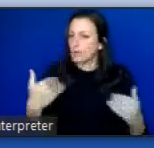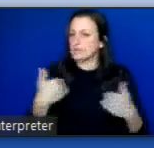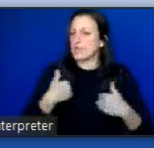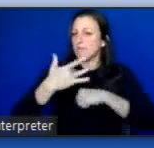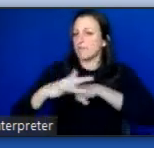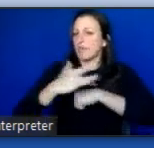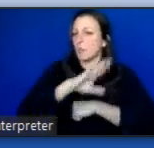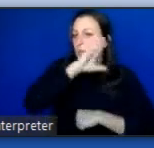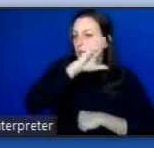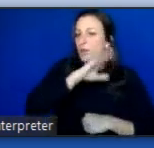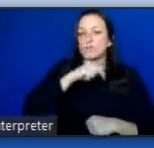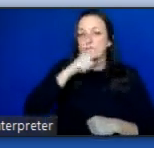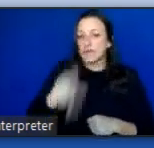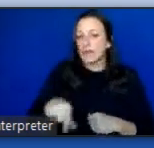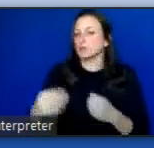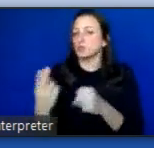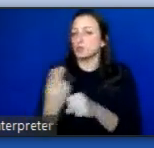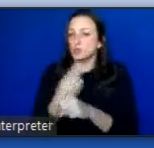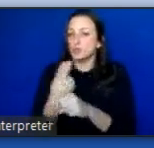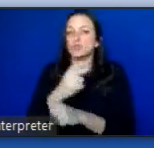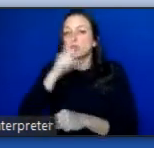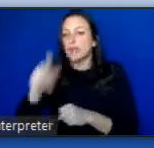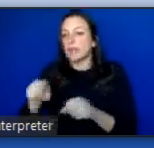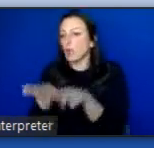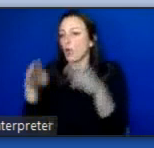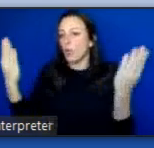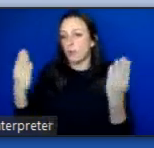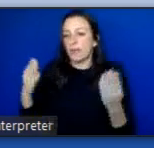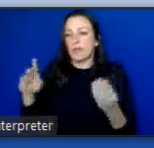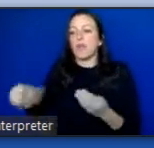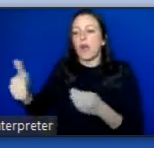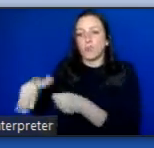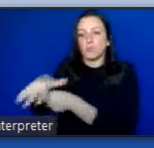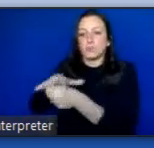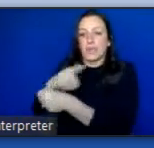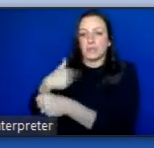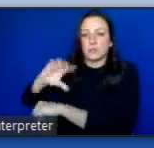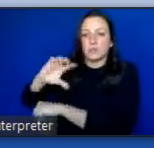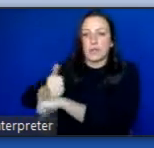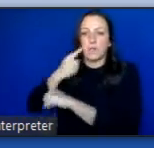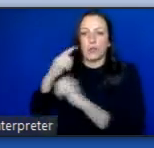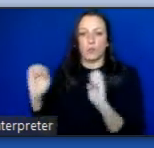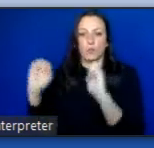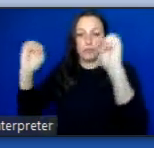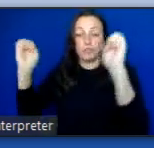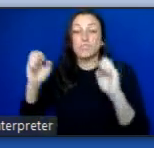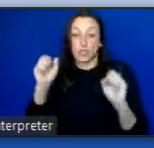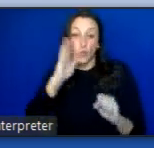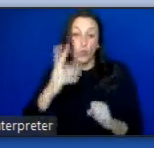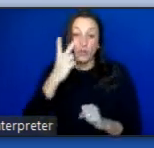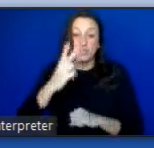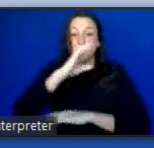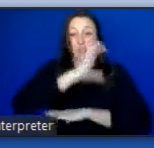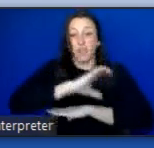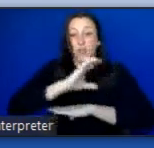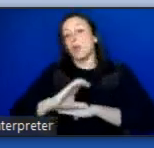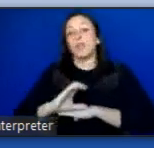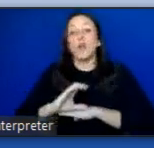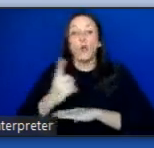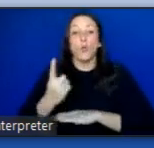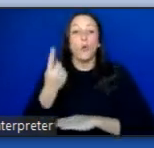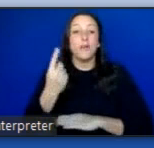care, that we did not have to open our alternative care sites. And you will see Colorado is one of the more successful